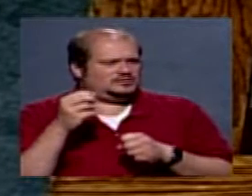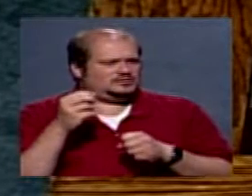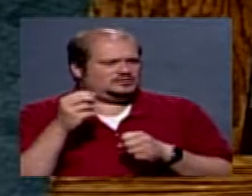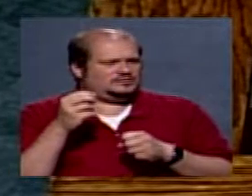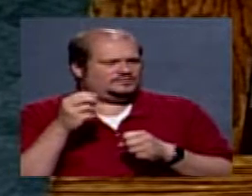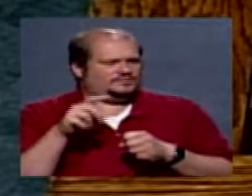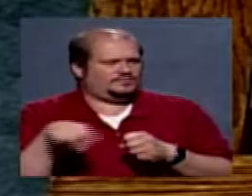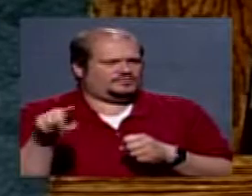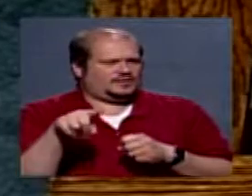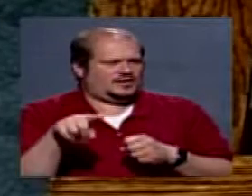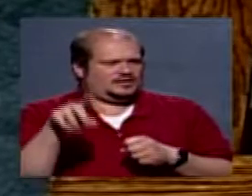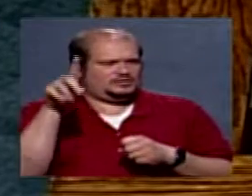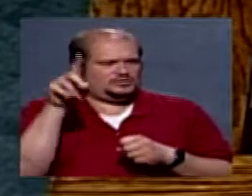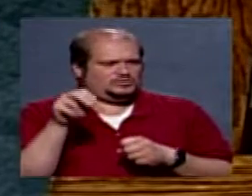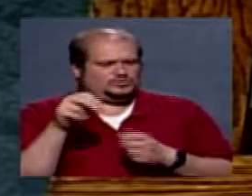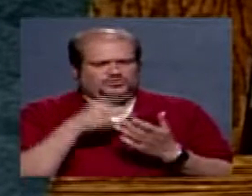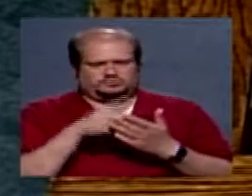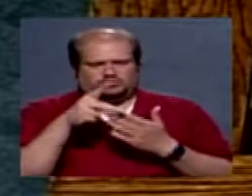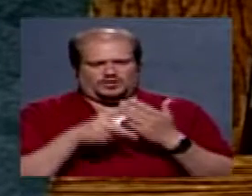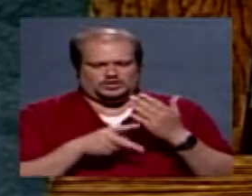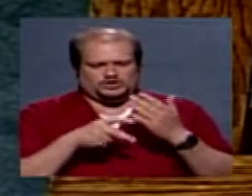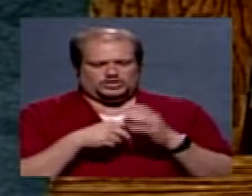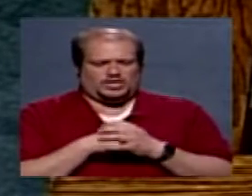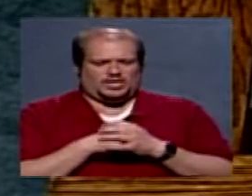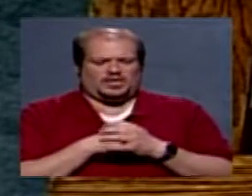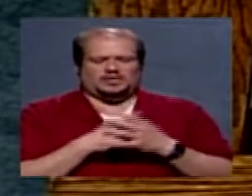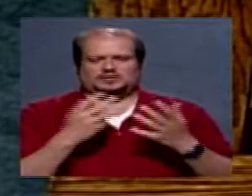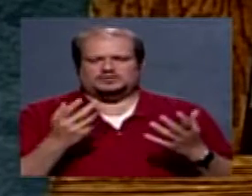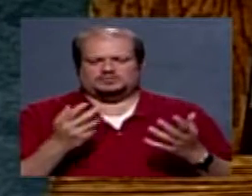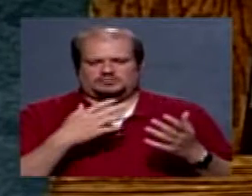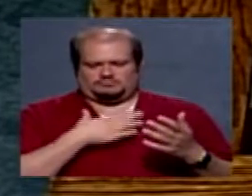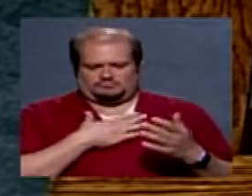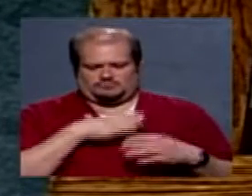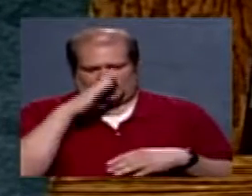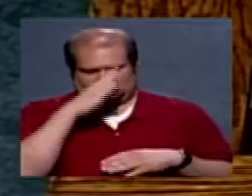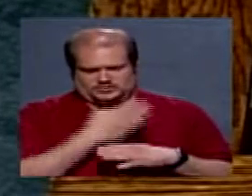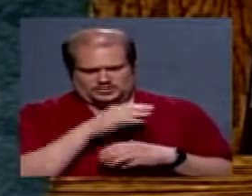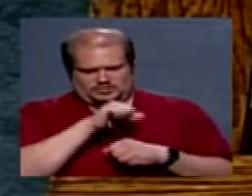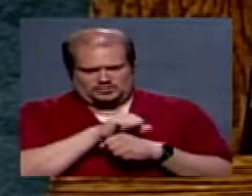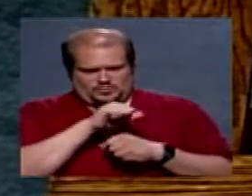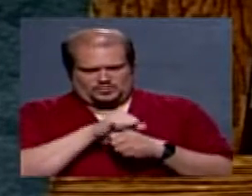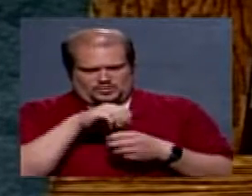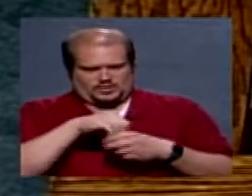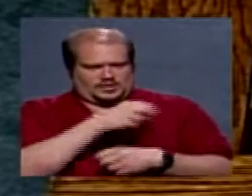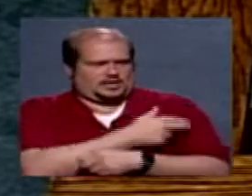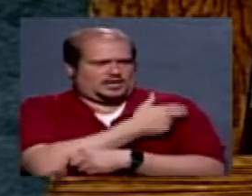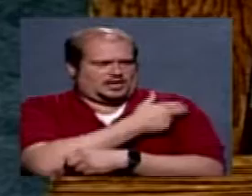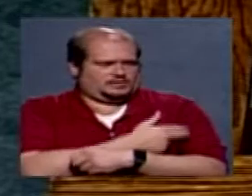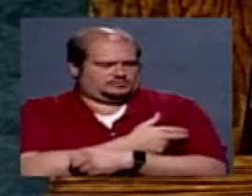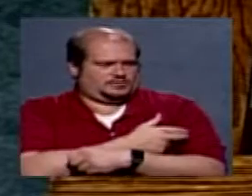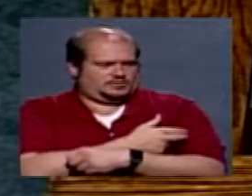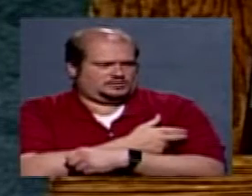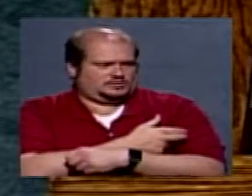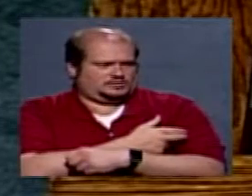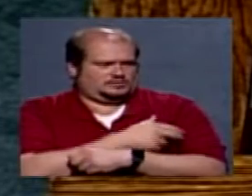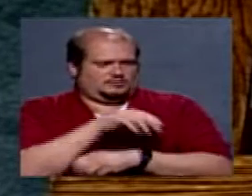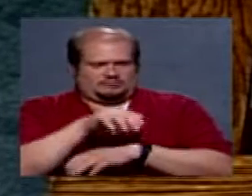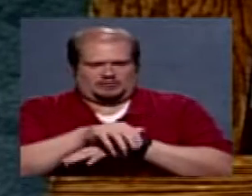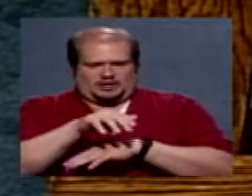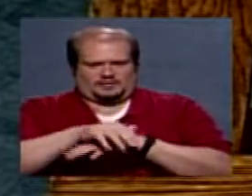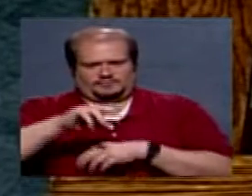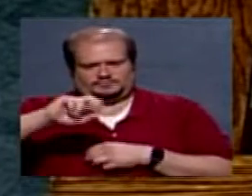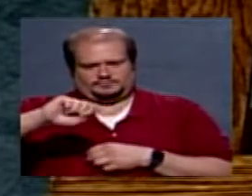if they do the project, and my son is working in the hospital, he is night shift,